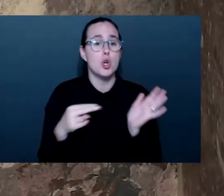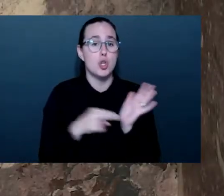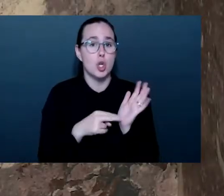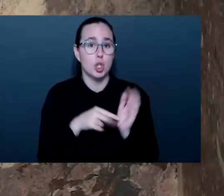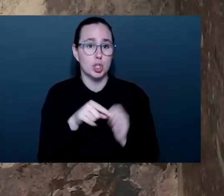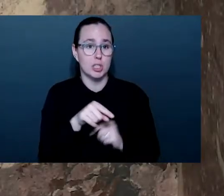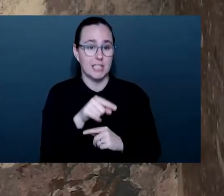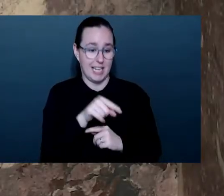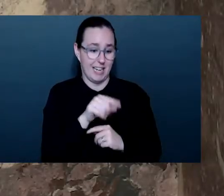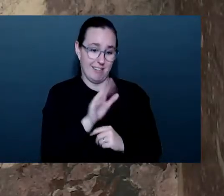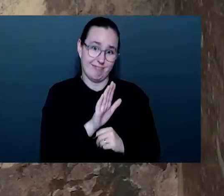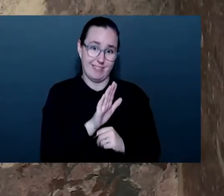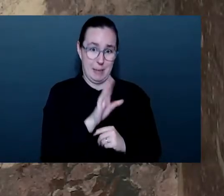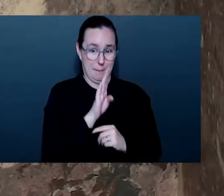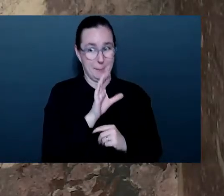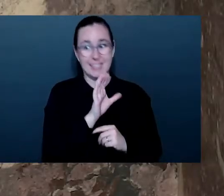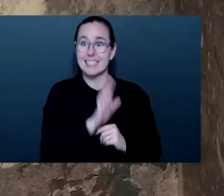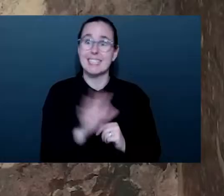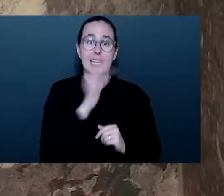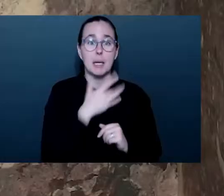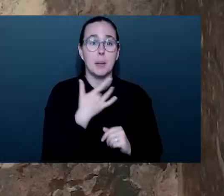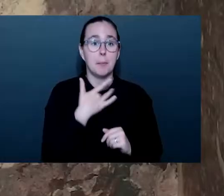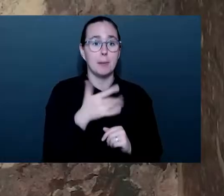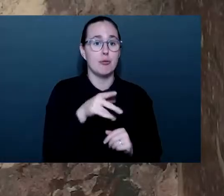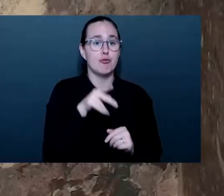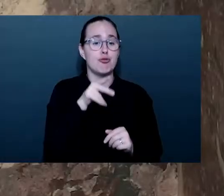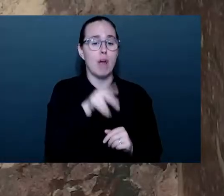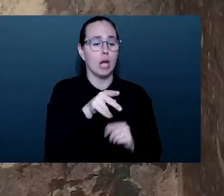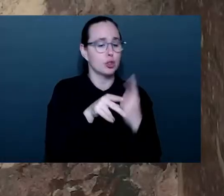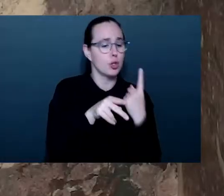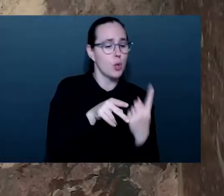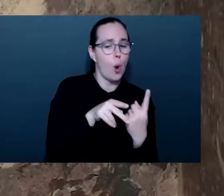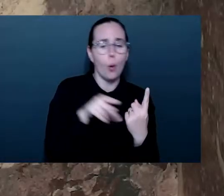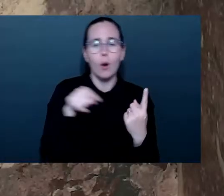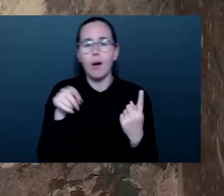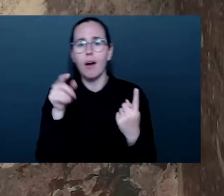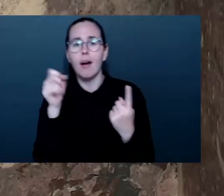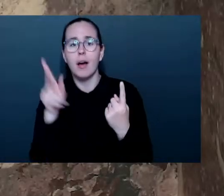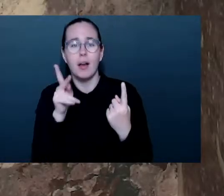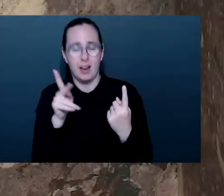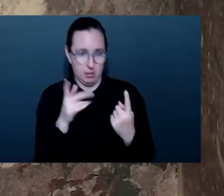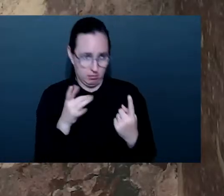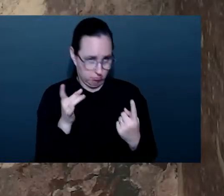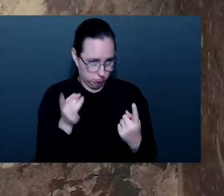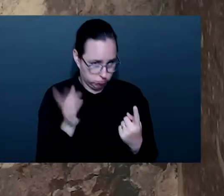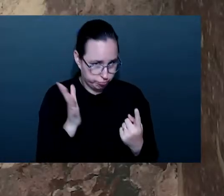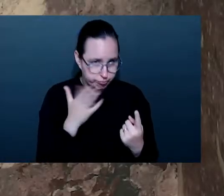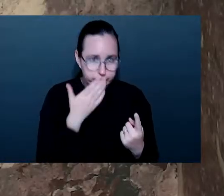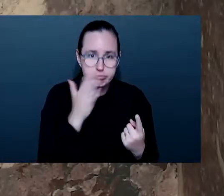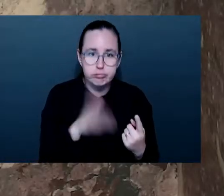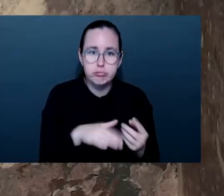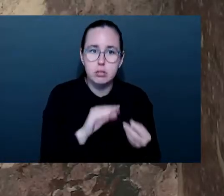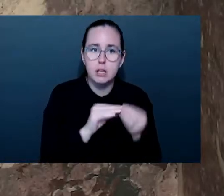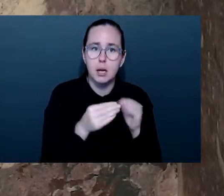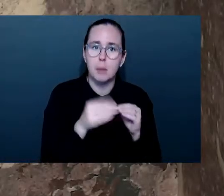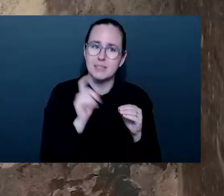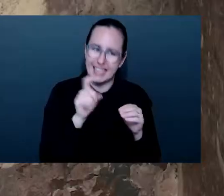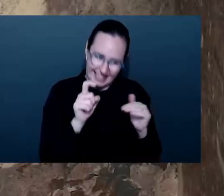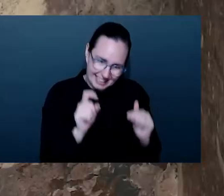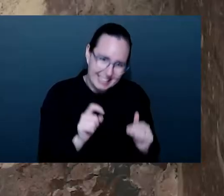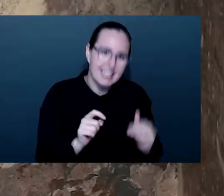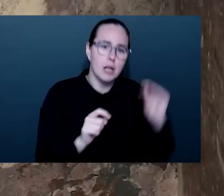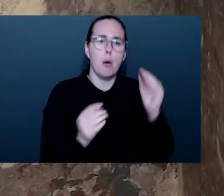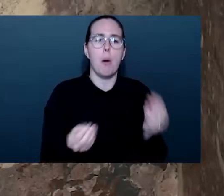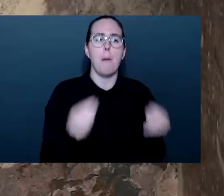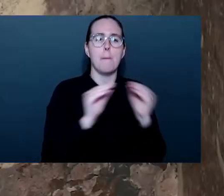higher than almost any other long-term care home, yet staffing ratios are shockingly as high as 1 nurse to 66